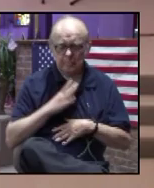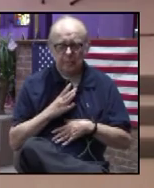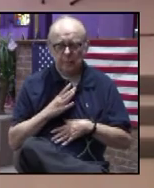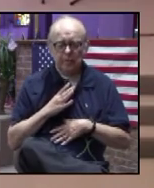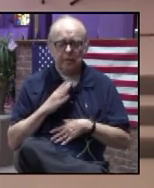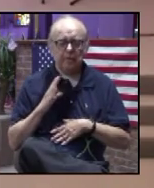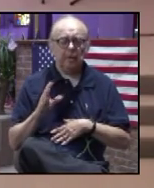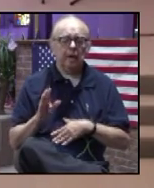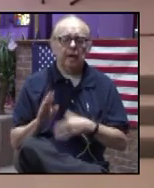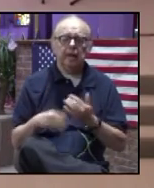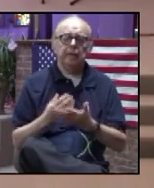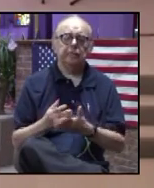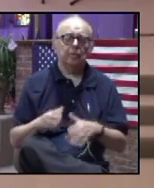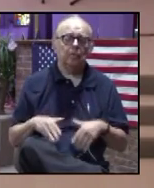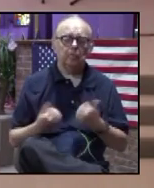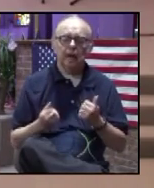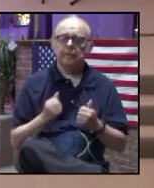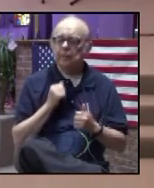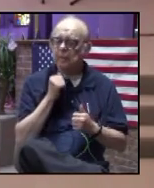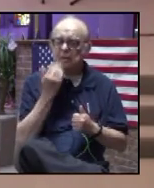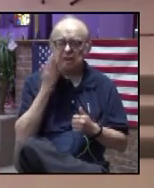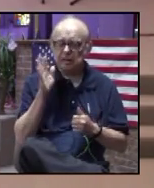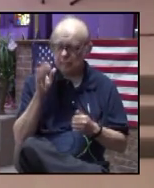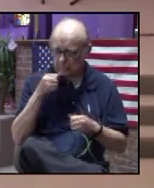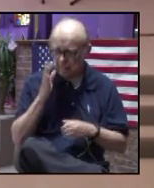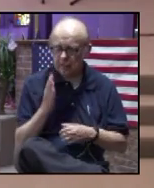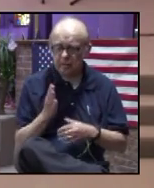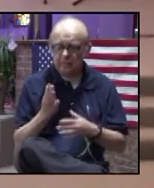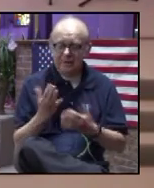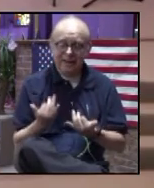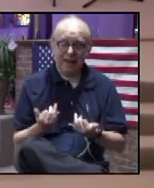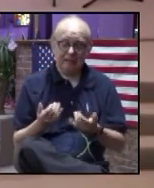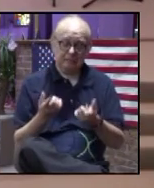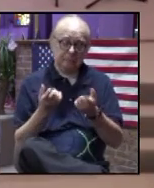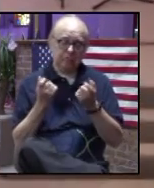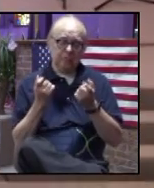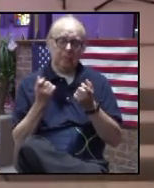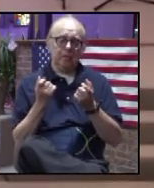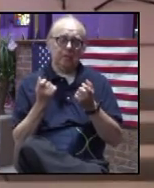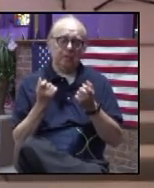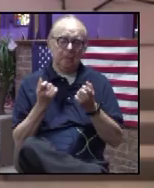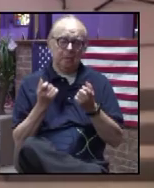knowing God. Now, all of a sudden,